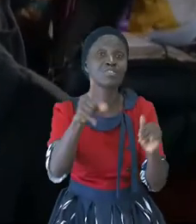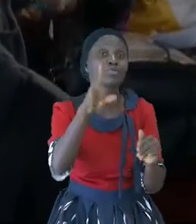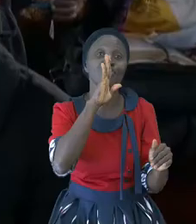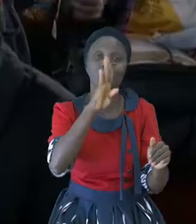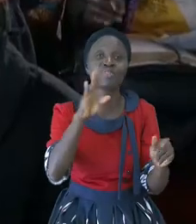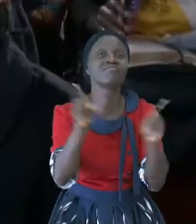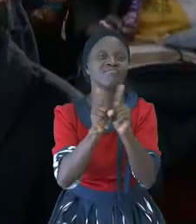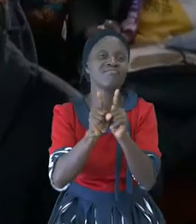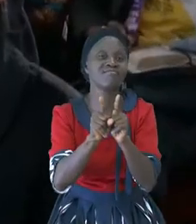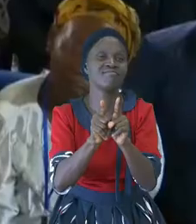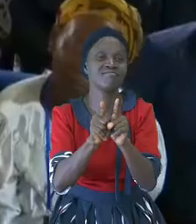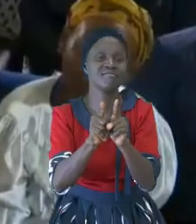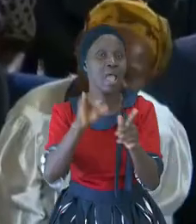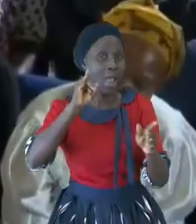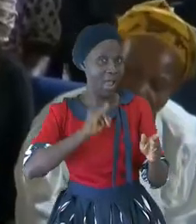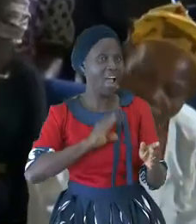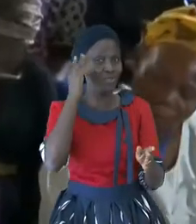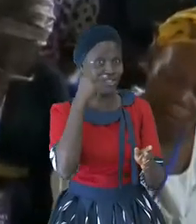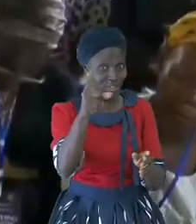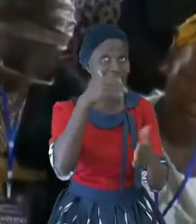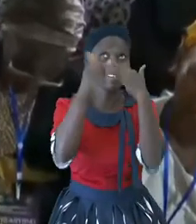I will see you in heaven.